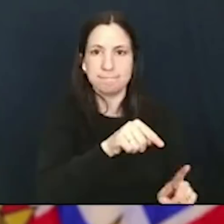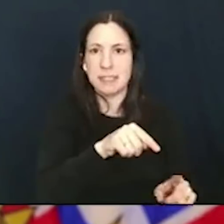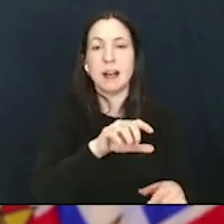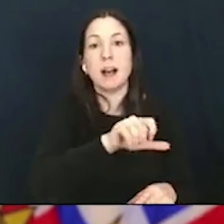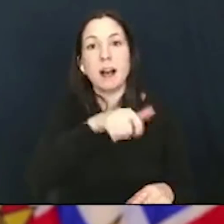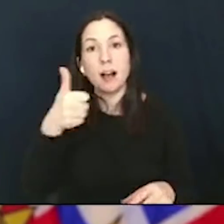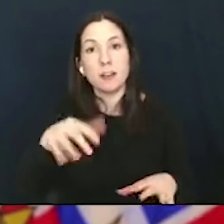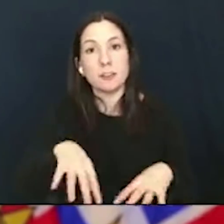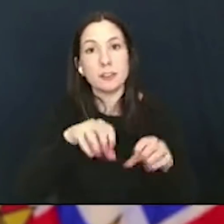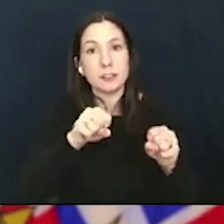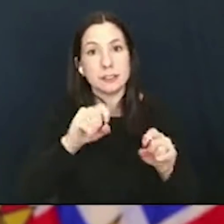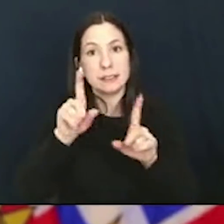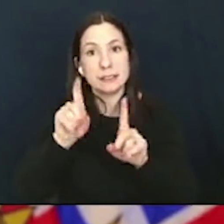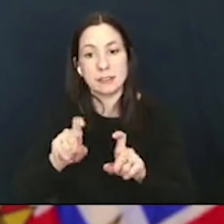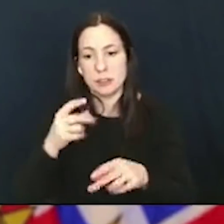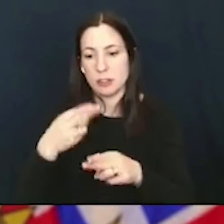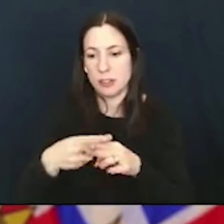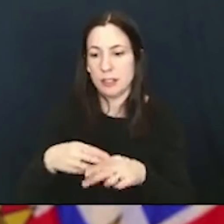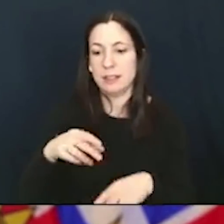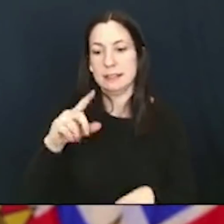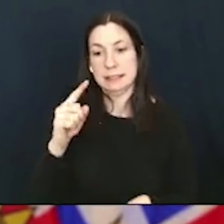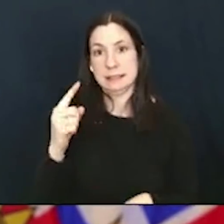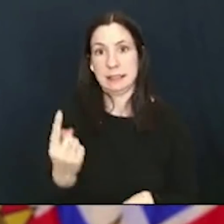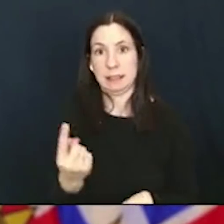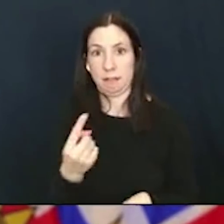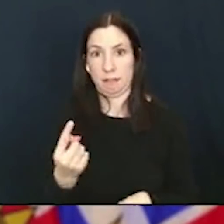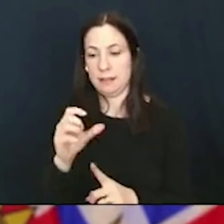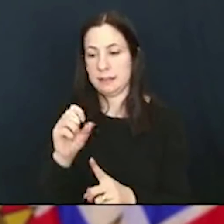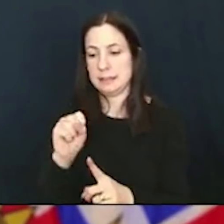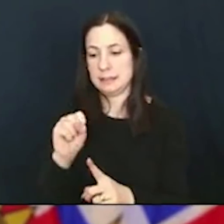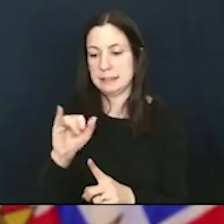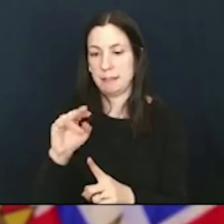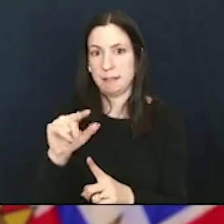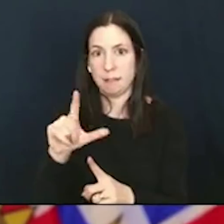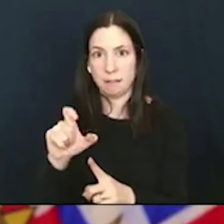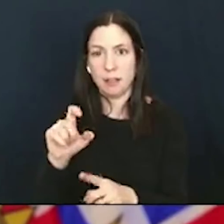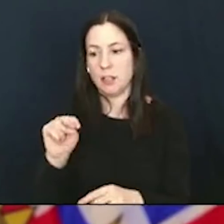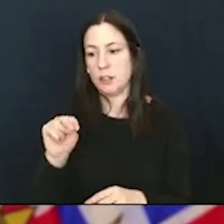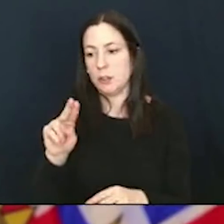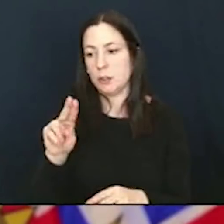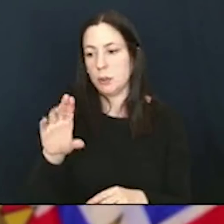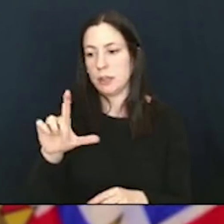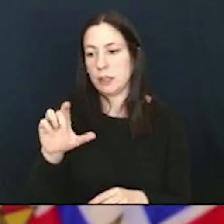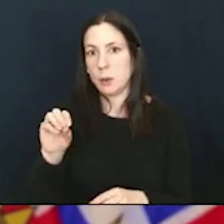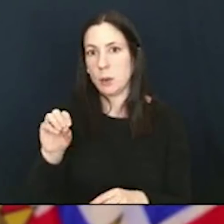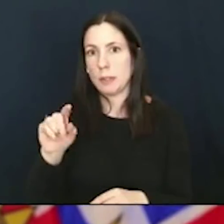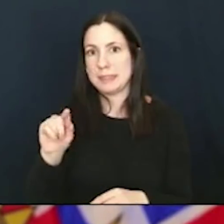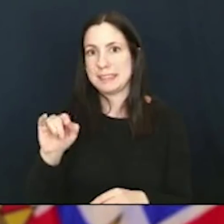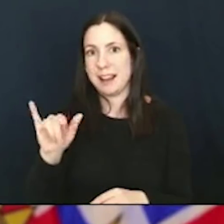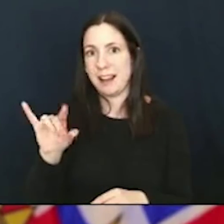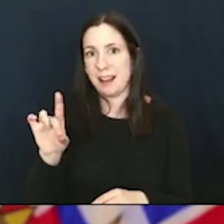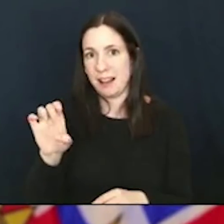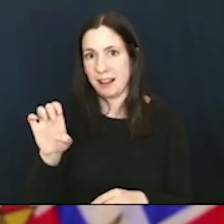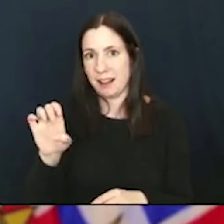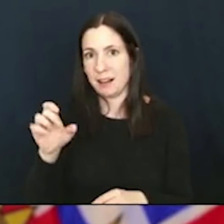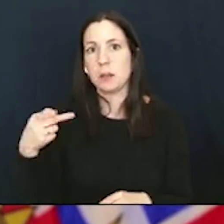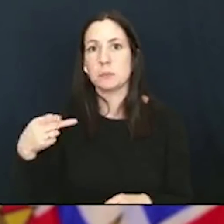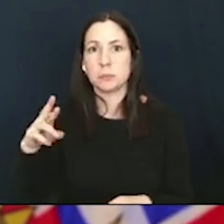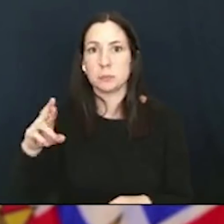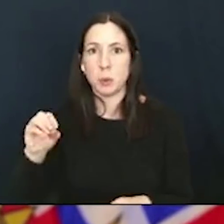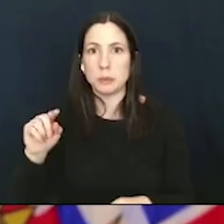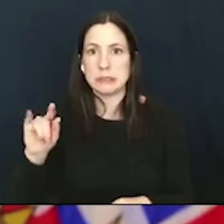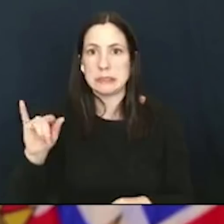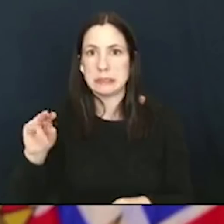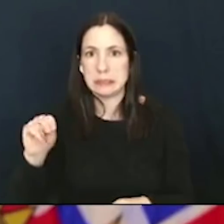nucleotide protein, that targets specific variants, parts of the genome that we're